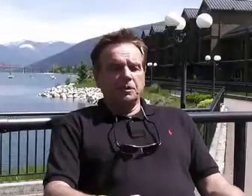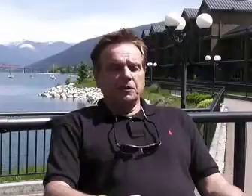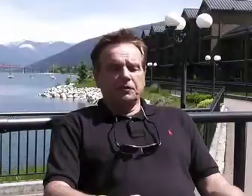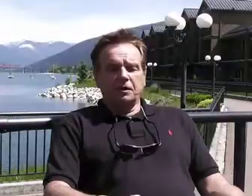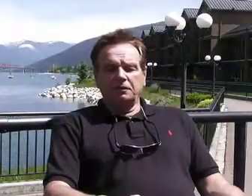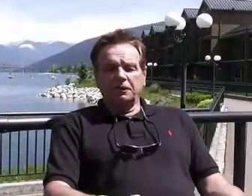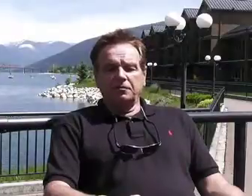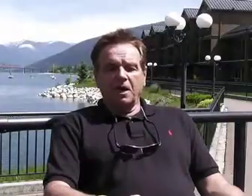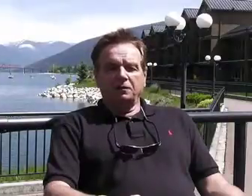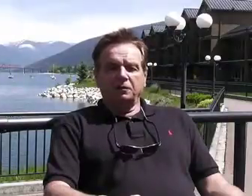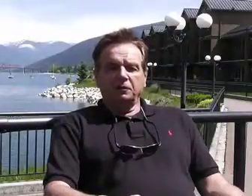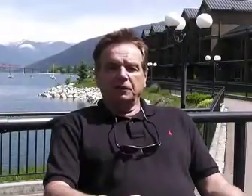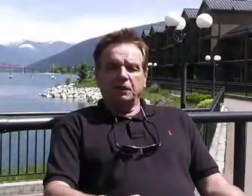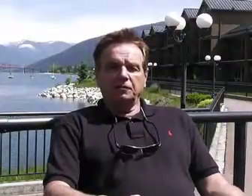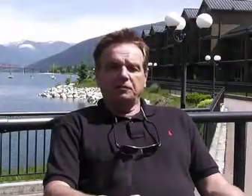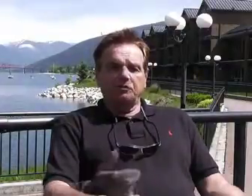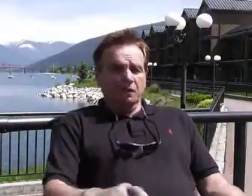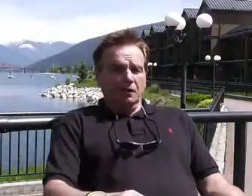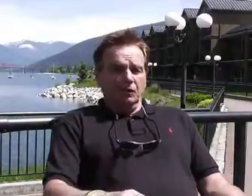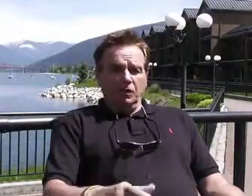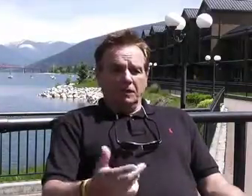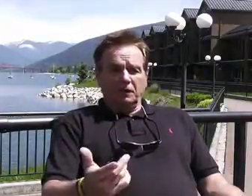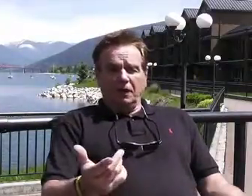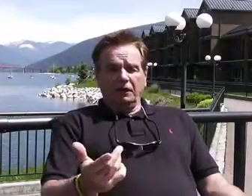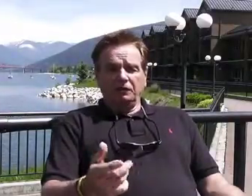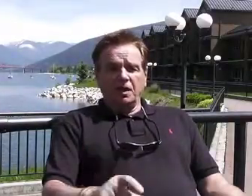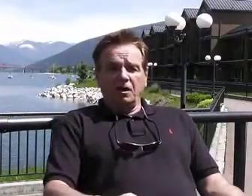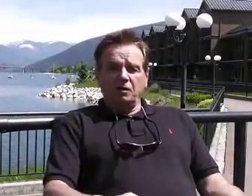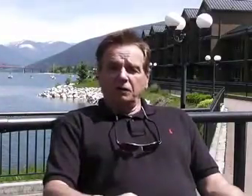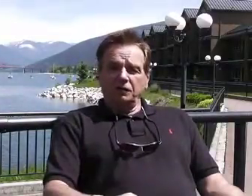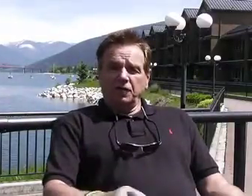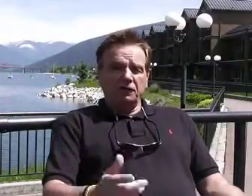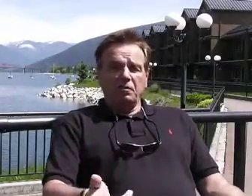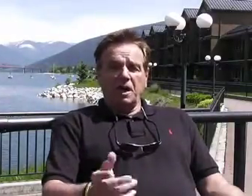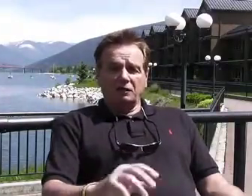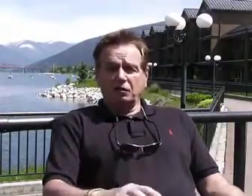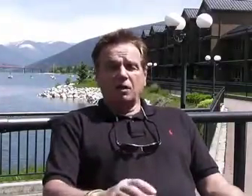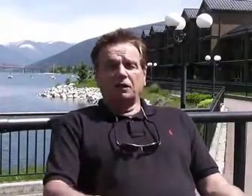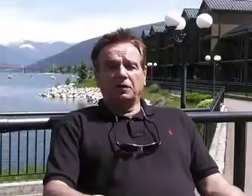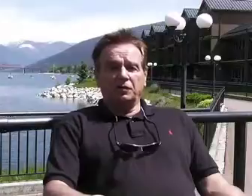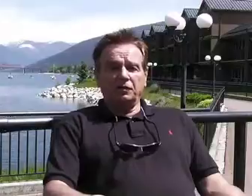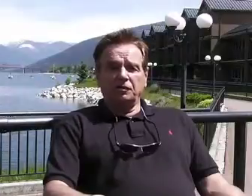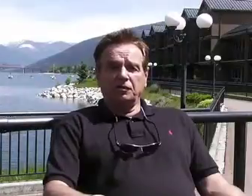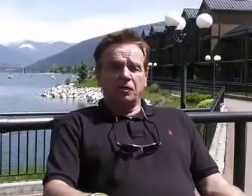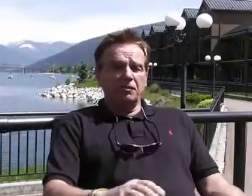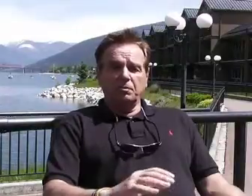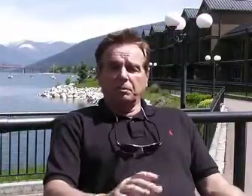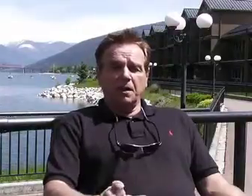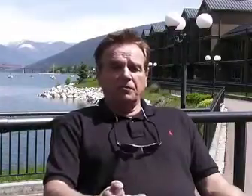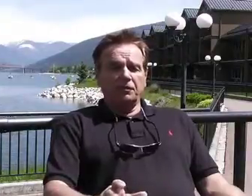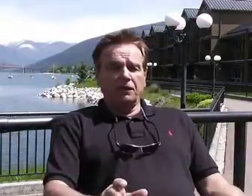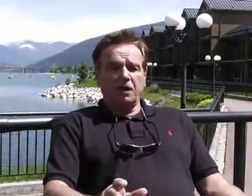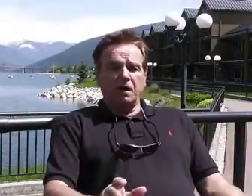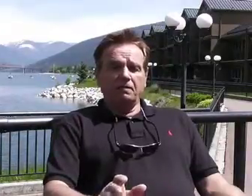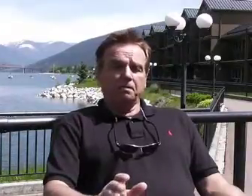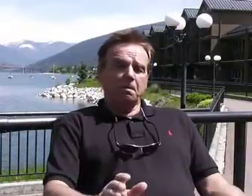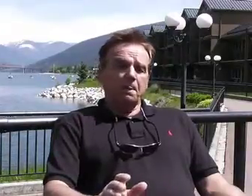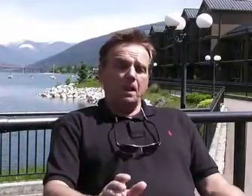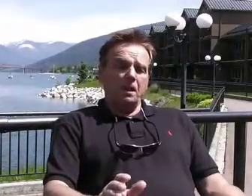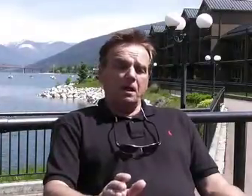for me it's kind of a give back thing with the clients. One of the clients now is giving back to our organization. So every